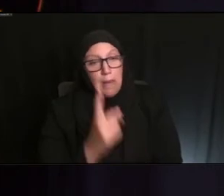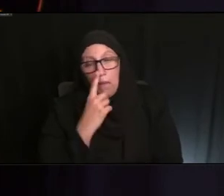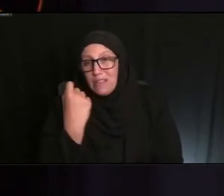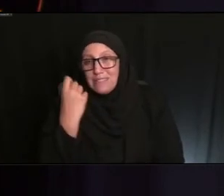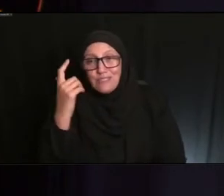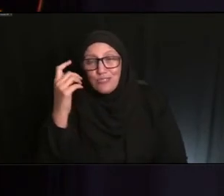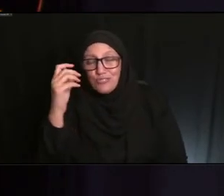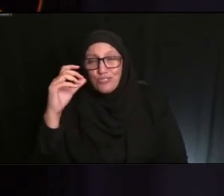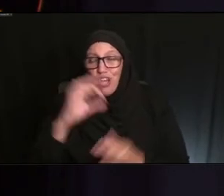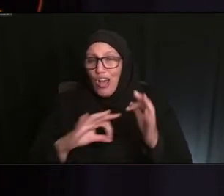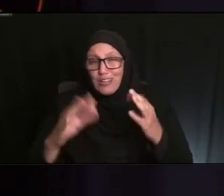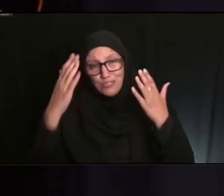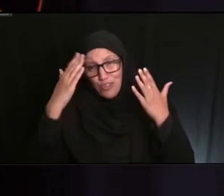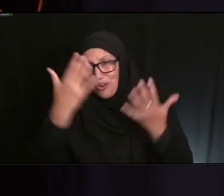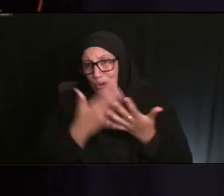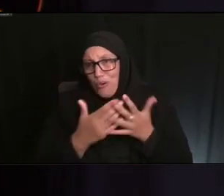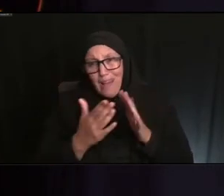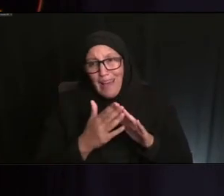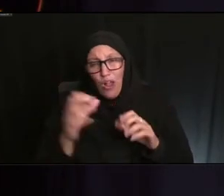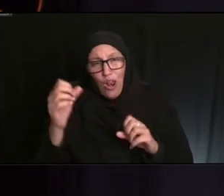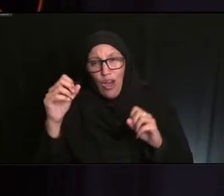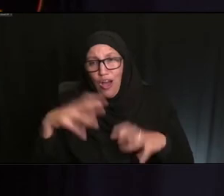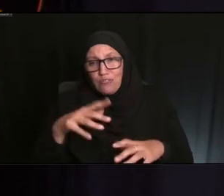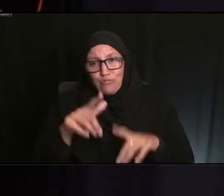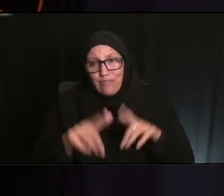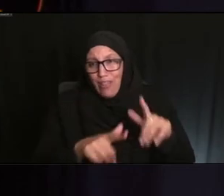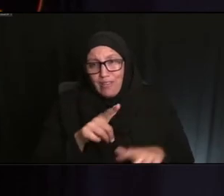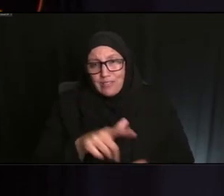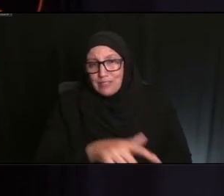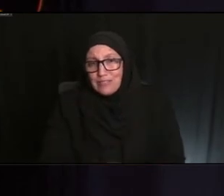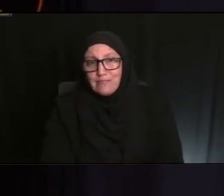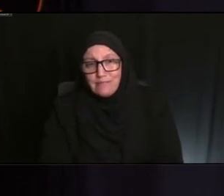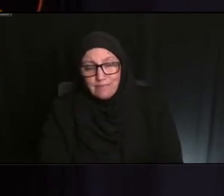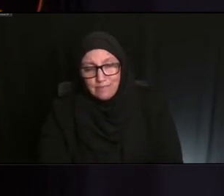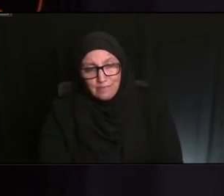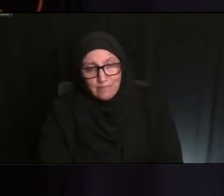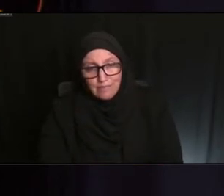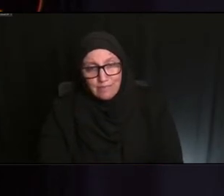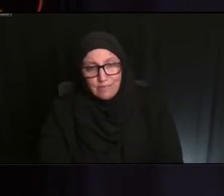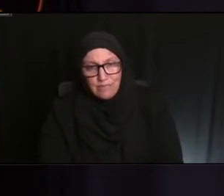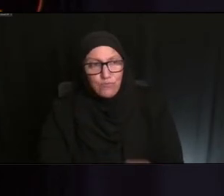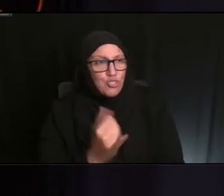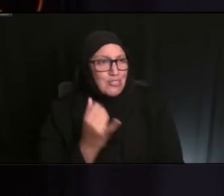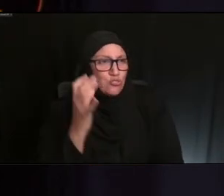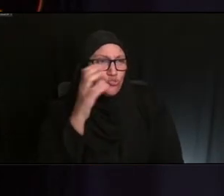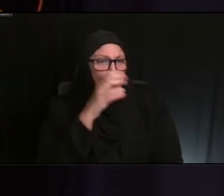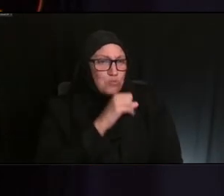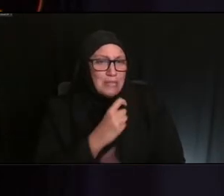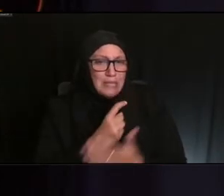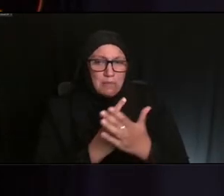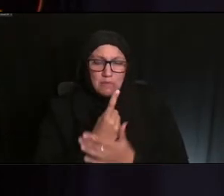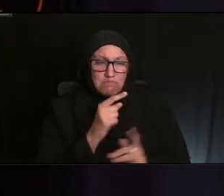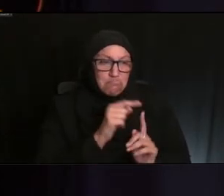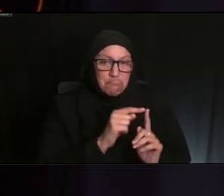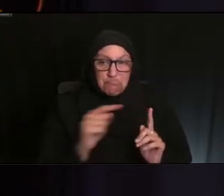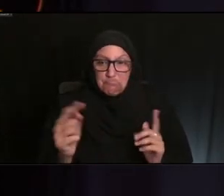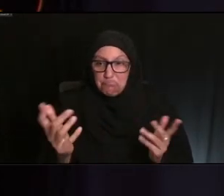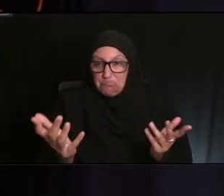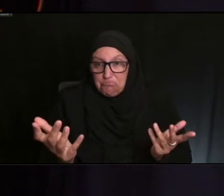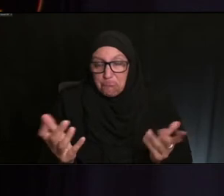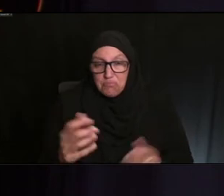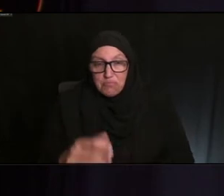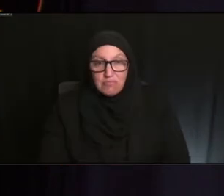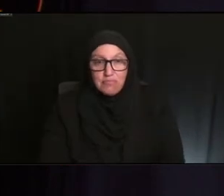how light travels. In what direction? We just assume it travels from point A to point B. That's it.